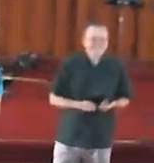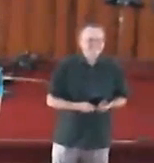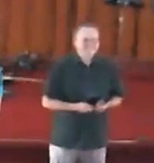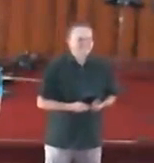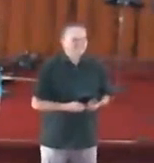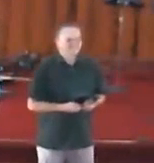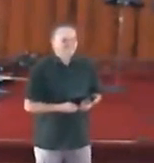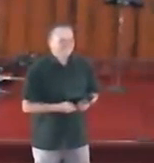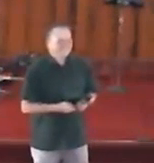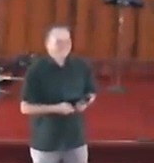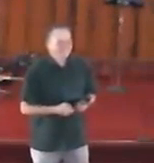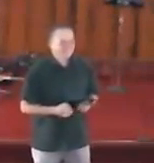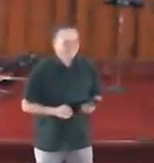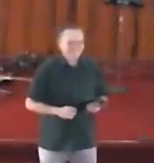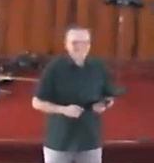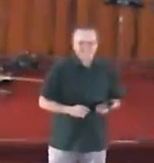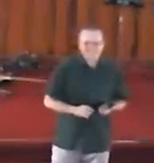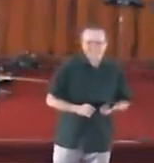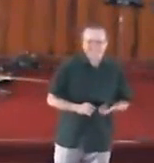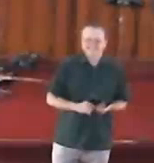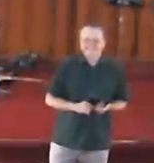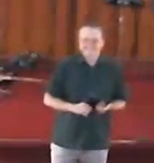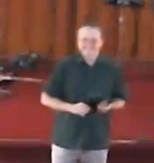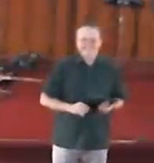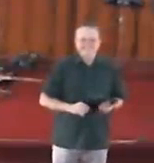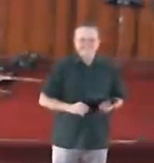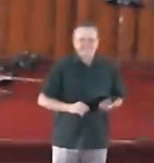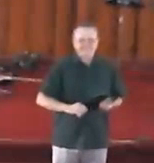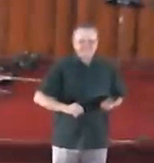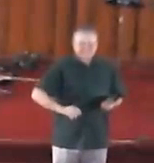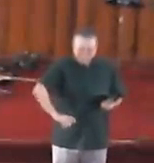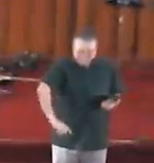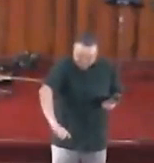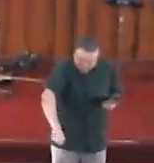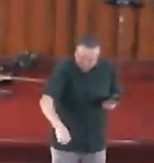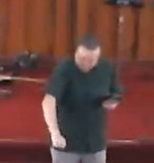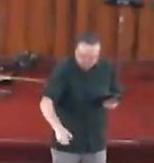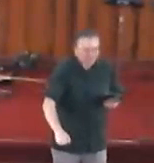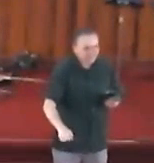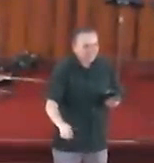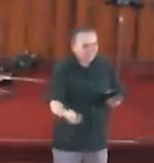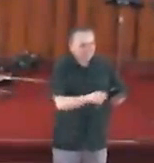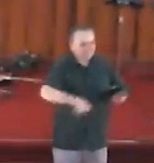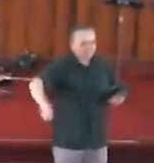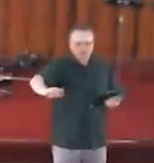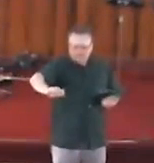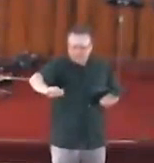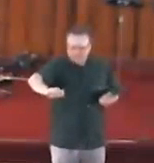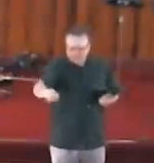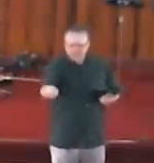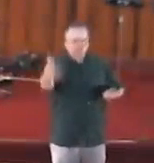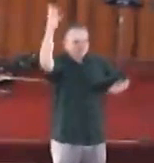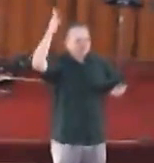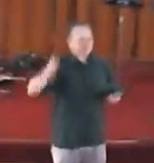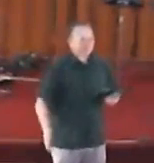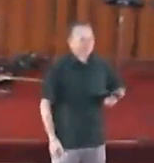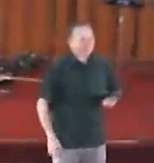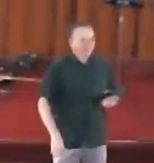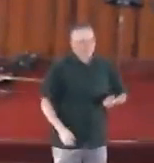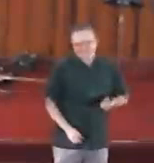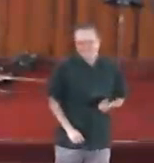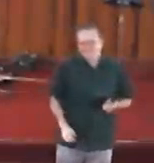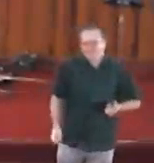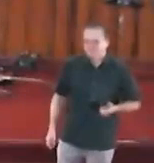this other professor, the new guy, walked to the front of the car, opened up the hood, and found a cable that was loose. Conectó el cable, se subió el carro y ¡vroom!,